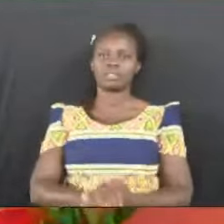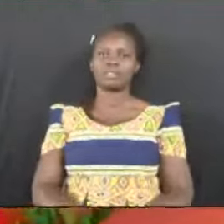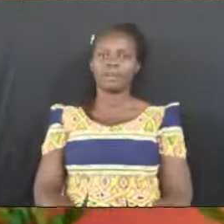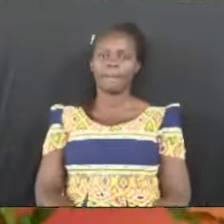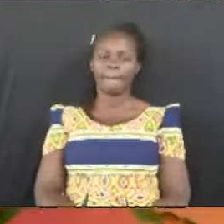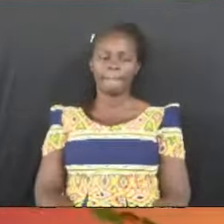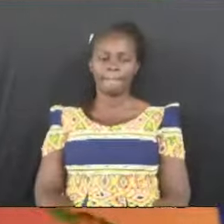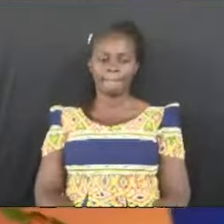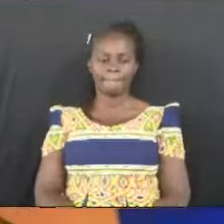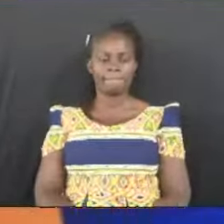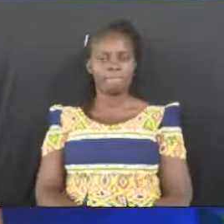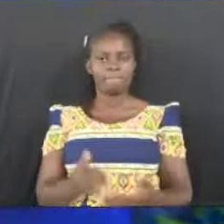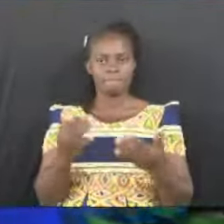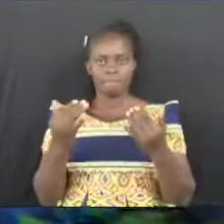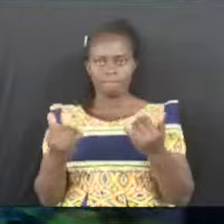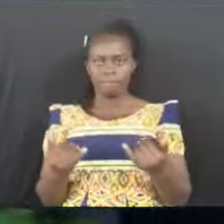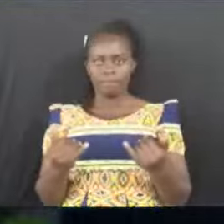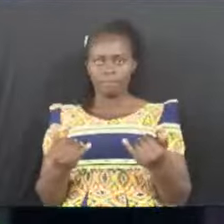Now,